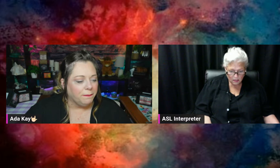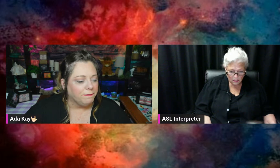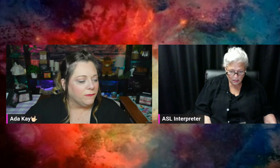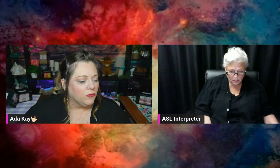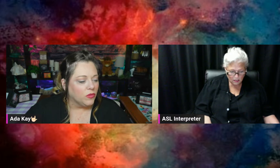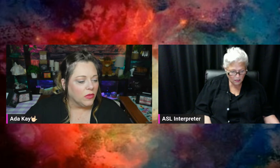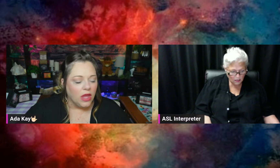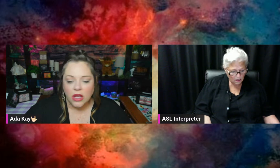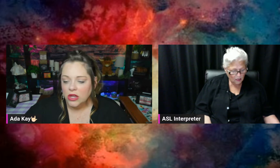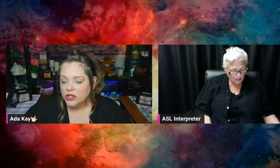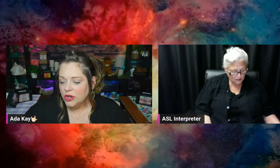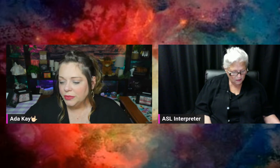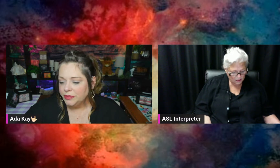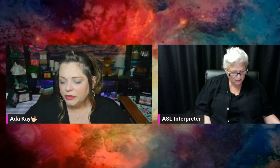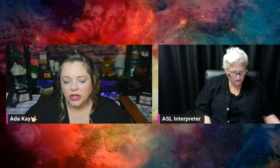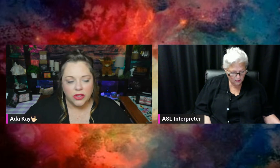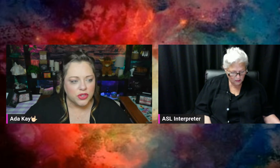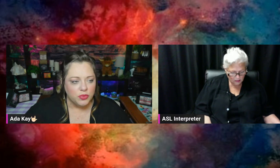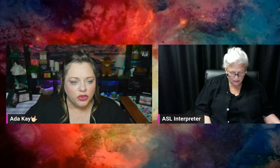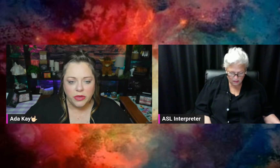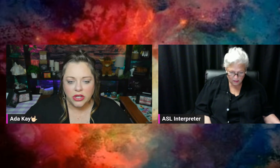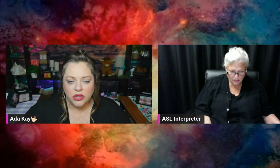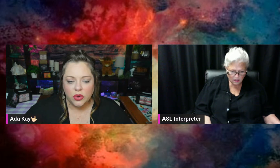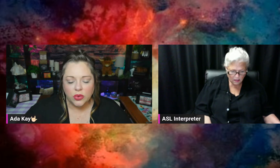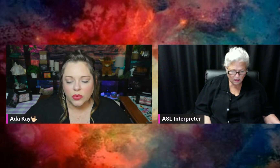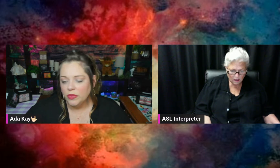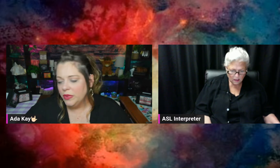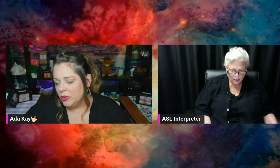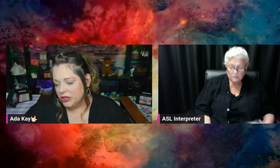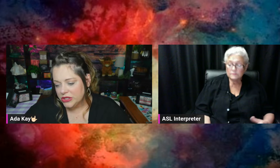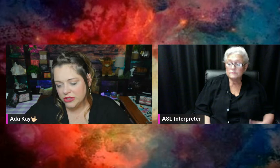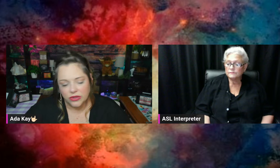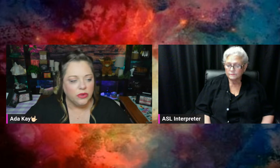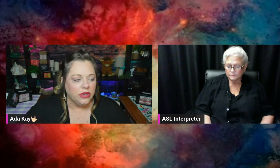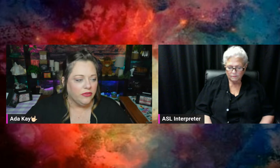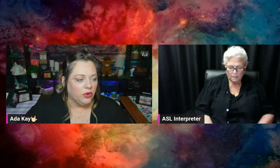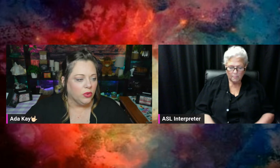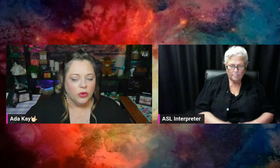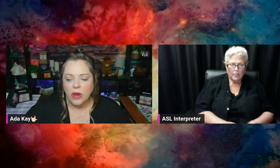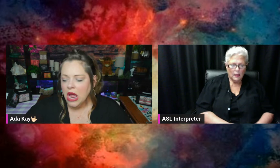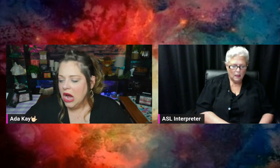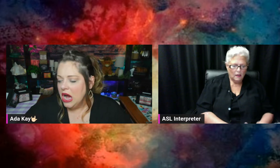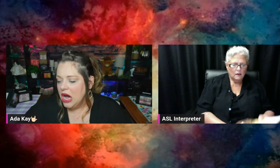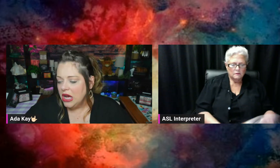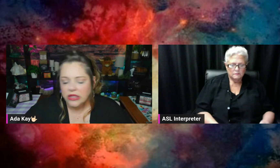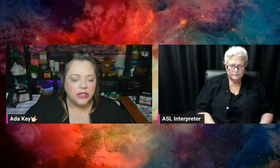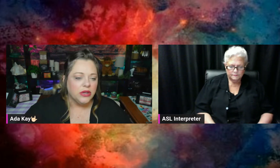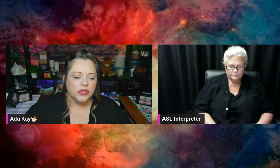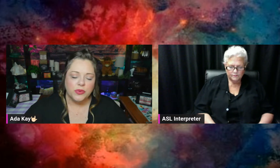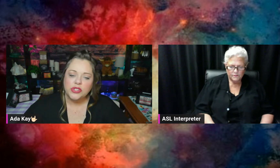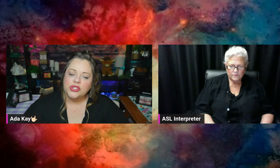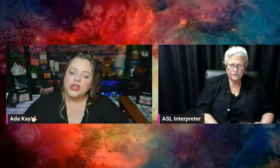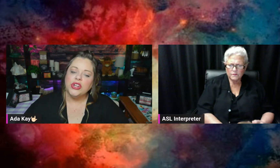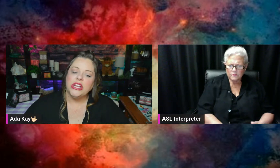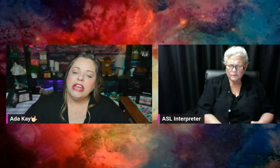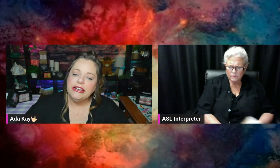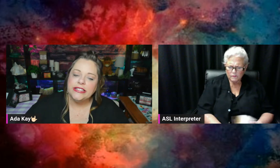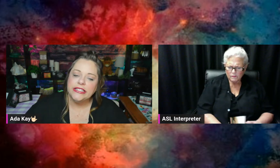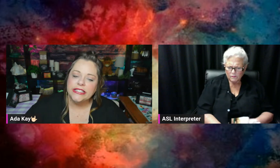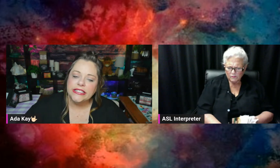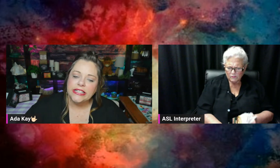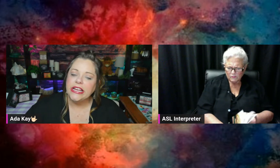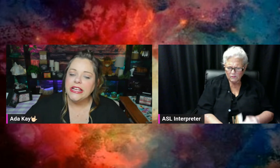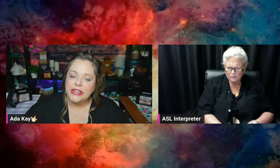Okay. So there's movement in the courtroom, but we still don't have a courtroom. I thought they were supposed to start at